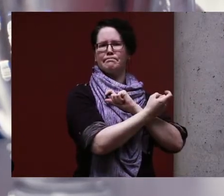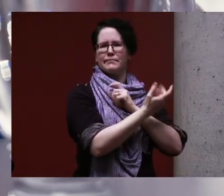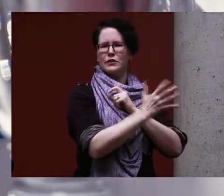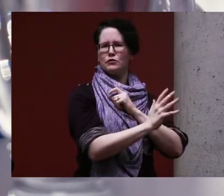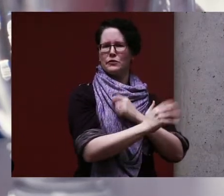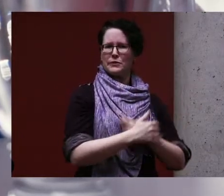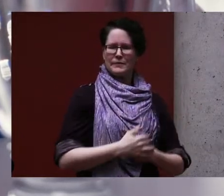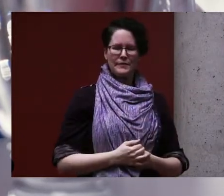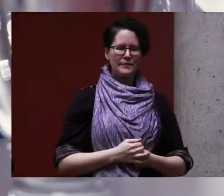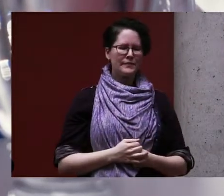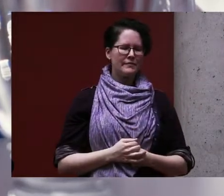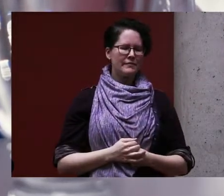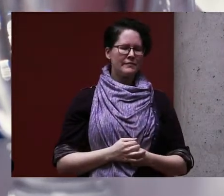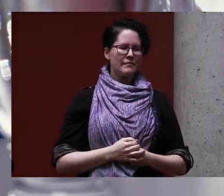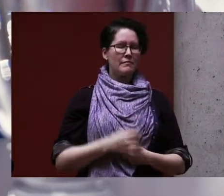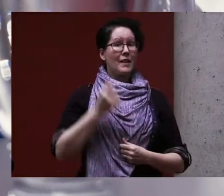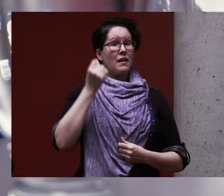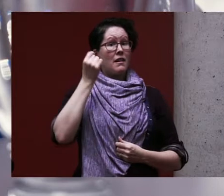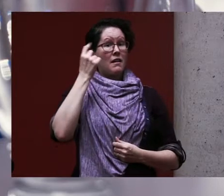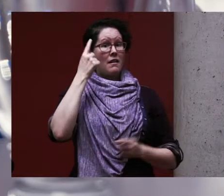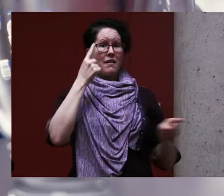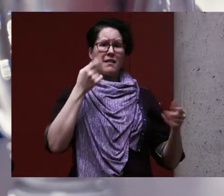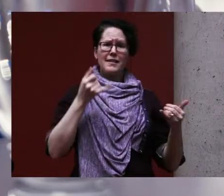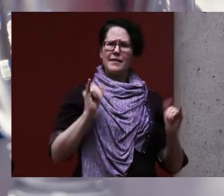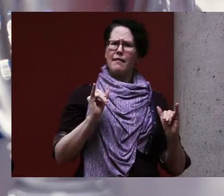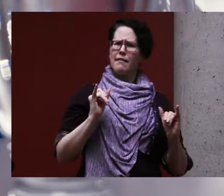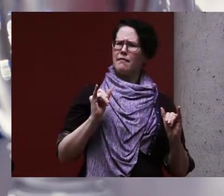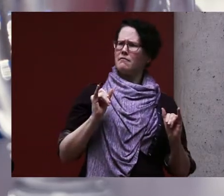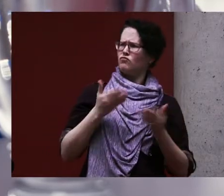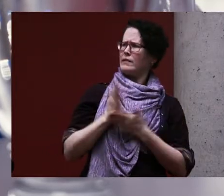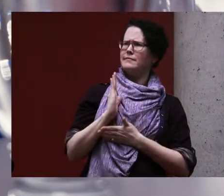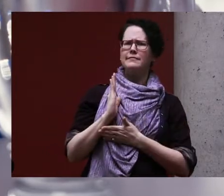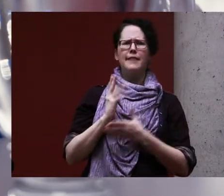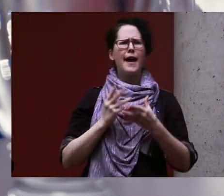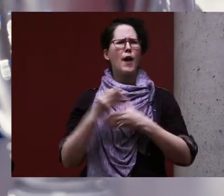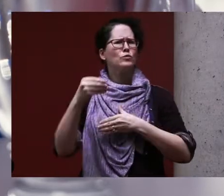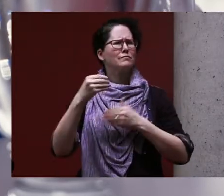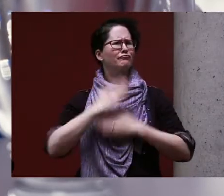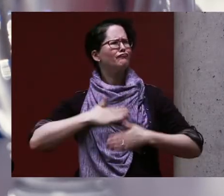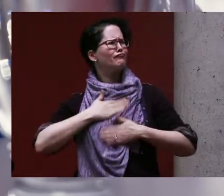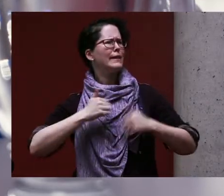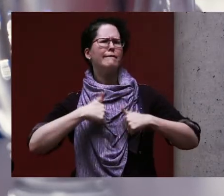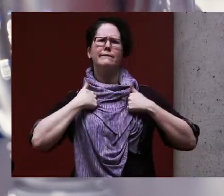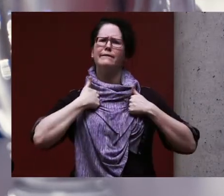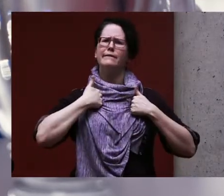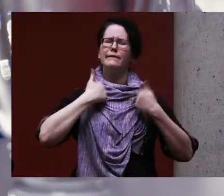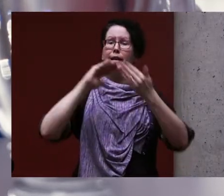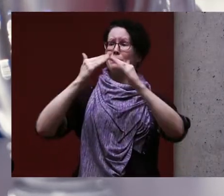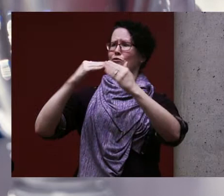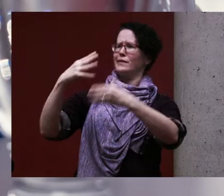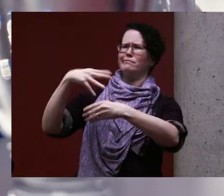But what Laura does deserve is the opportunity to live a good life to the fullest and be included in